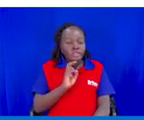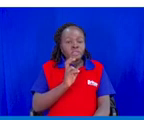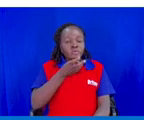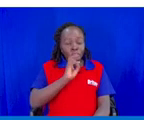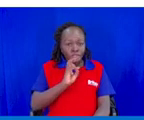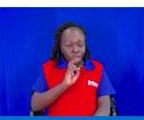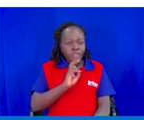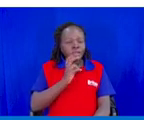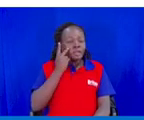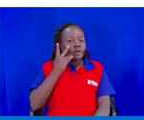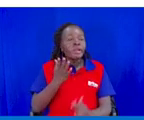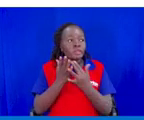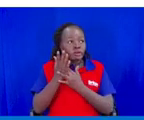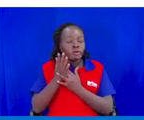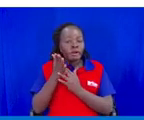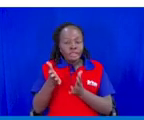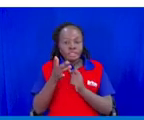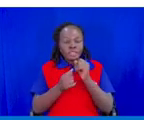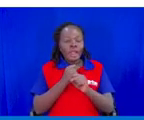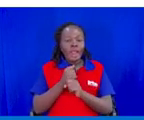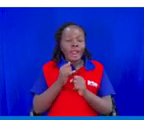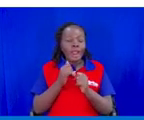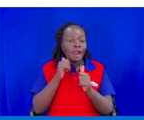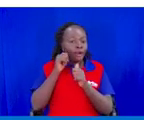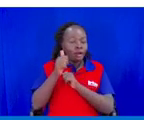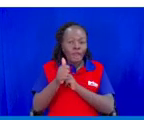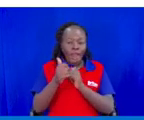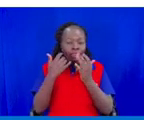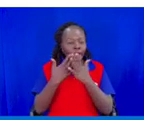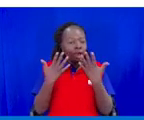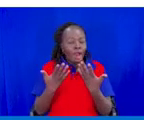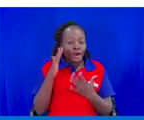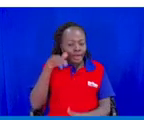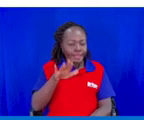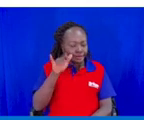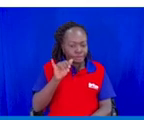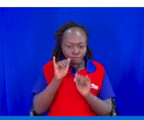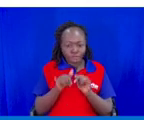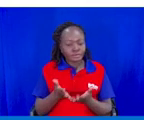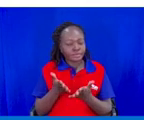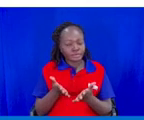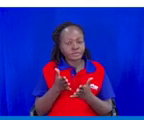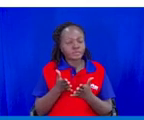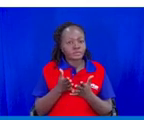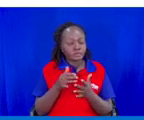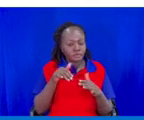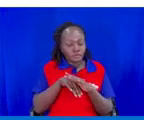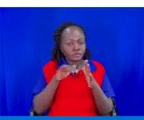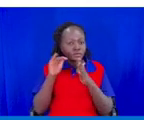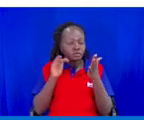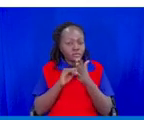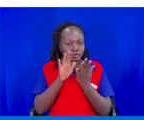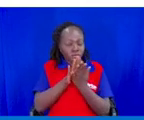2020, just looking through this year thus far, inflation has really remained within the central bank target